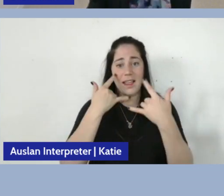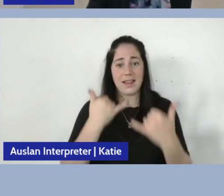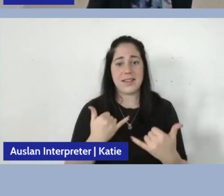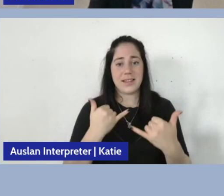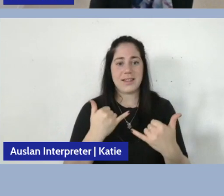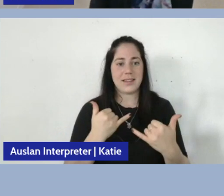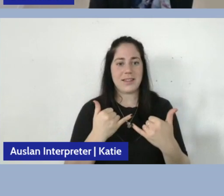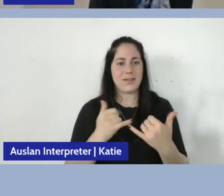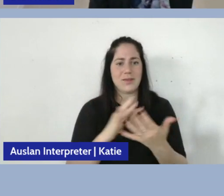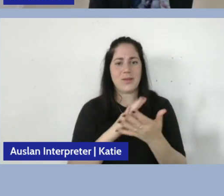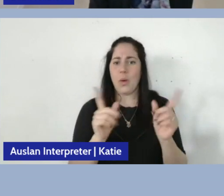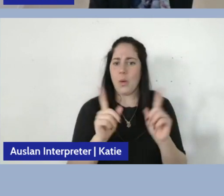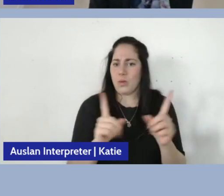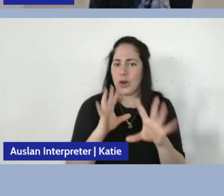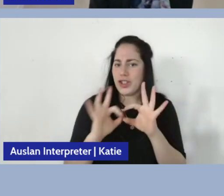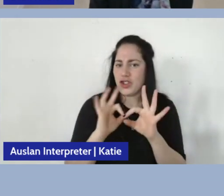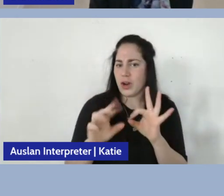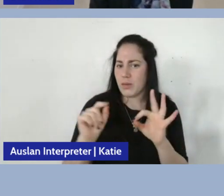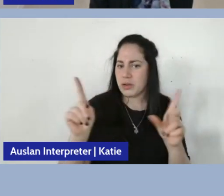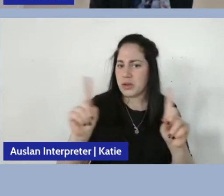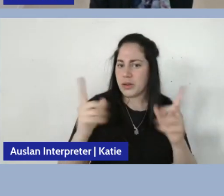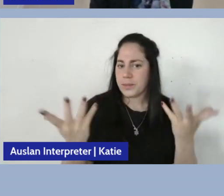would an interpreter do?